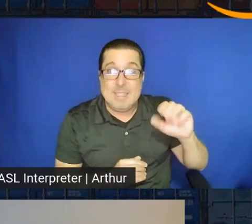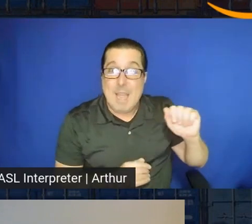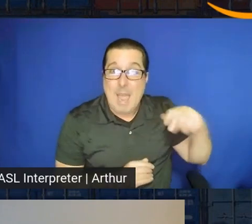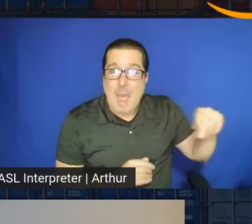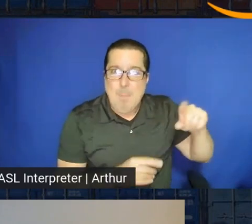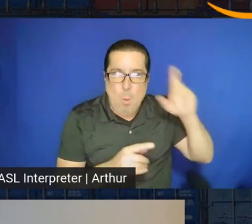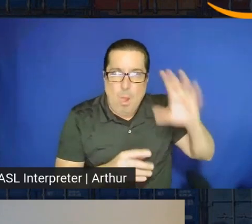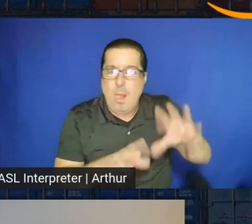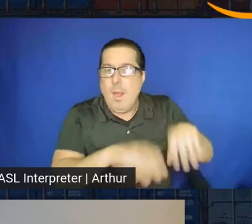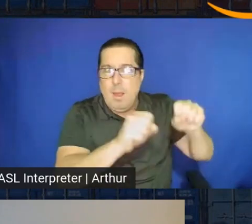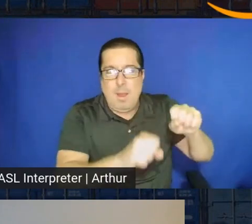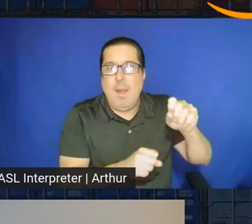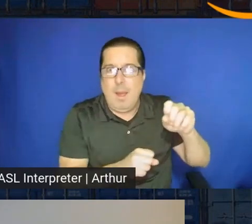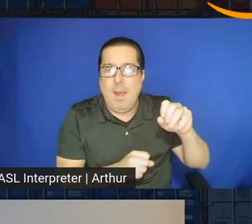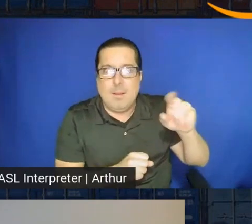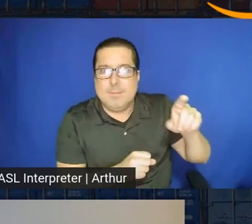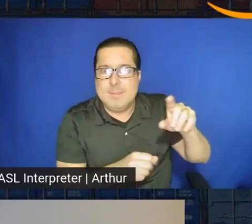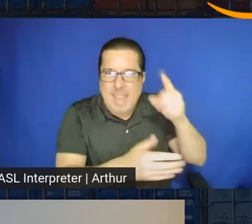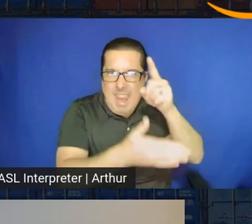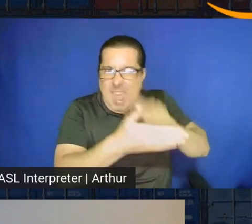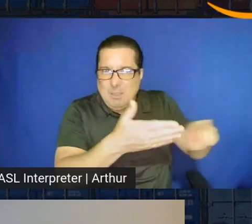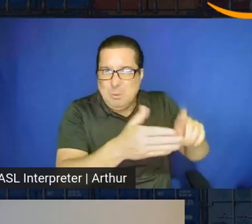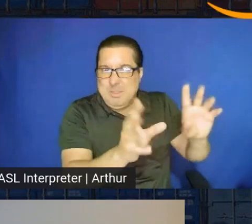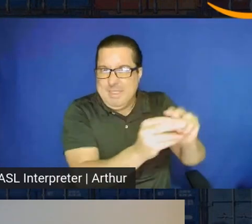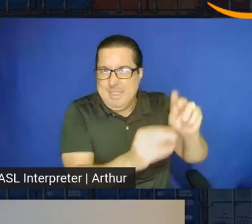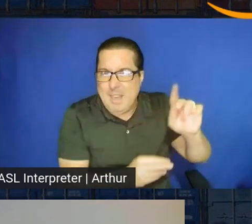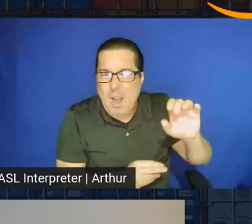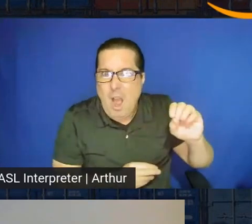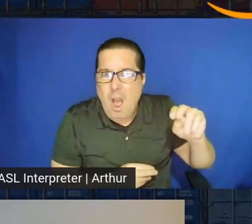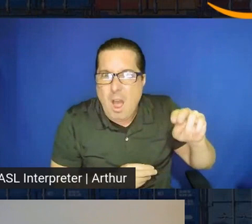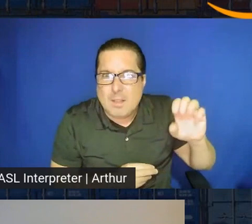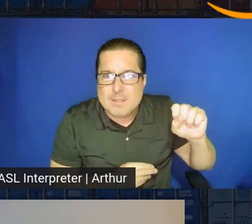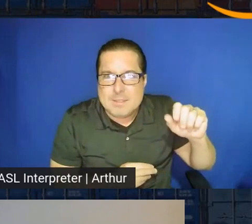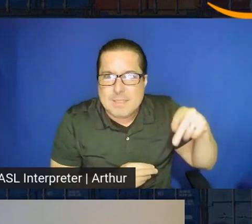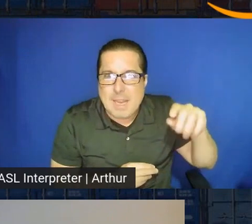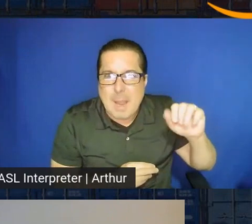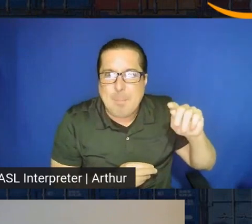of what we're leading into with AWS Container Days.